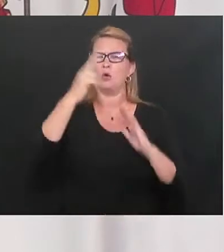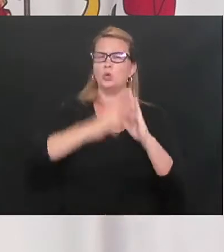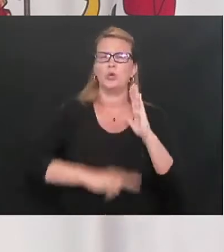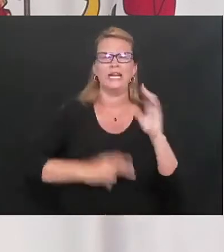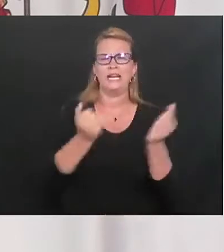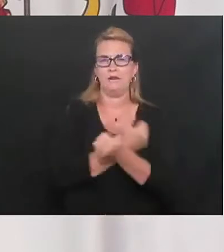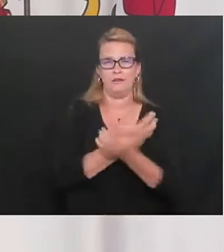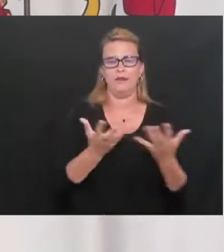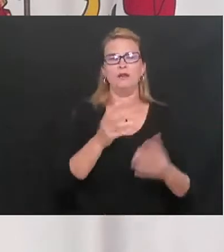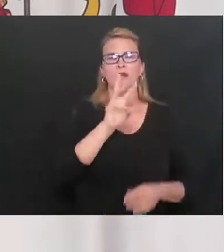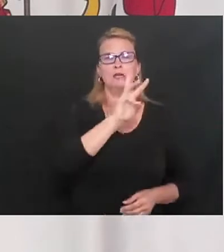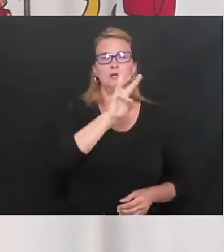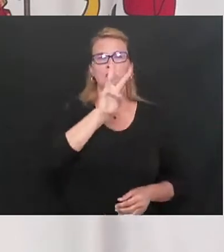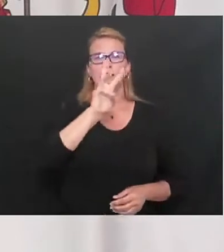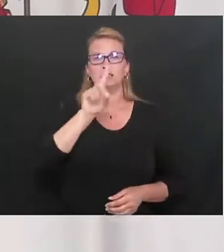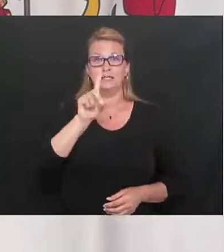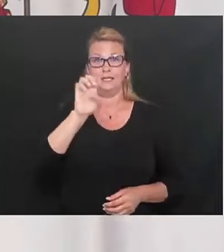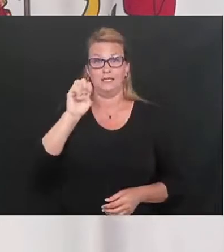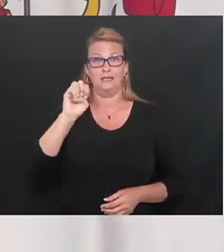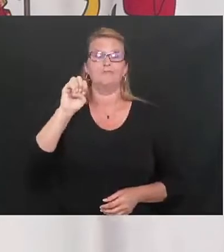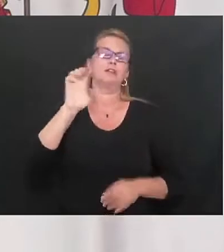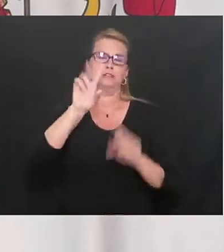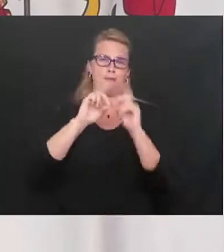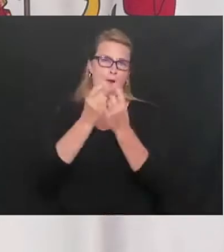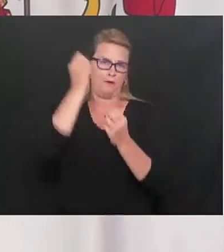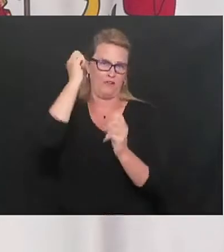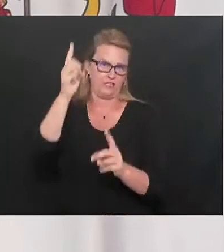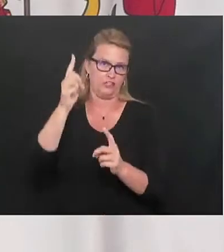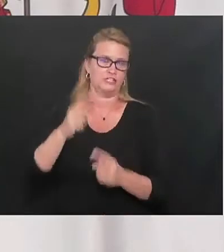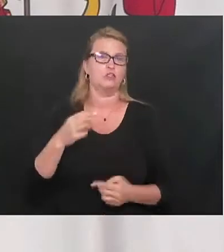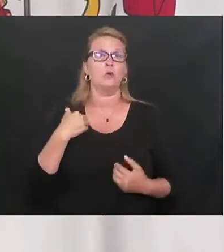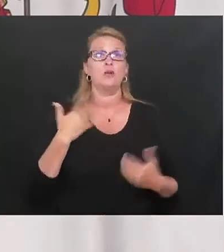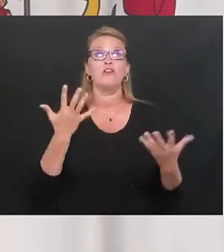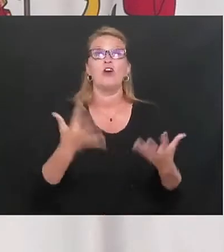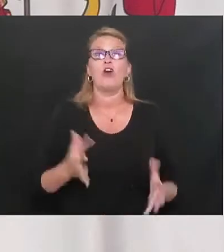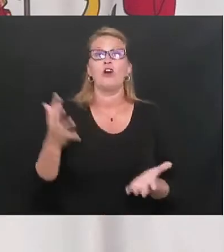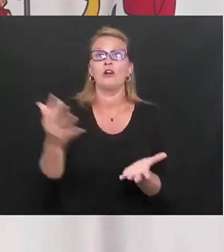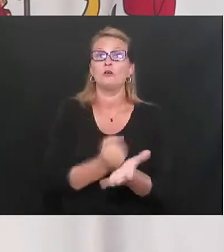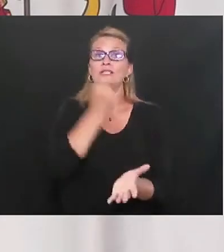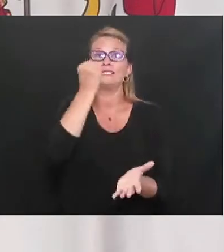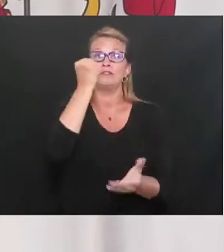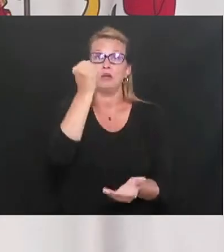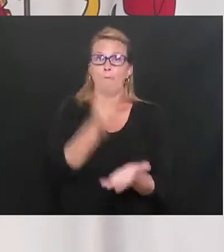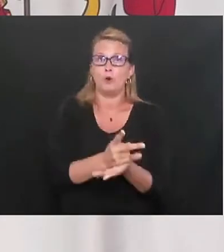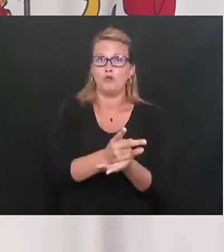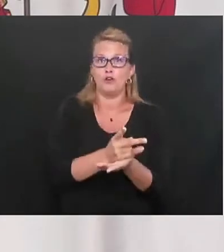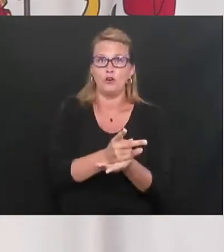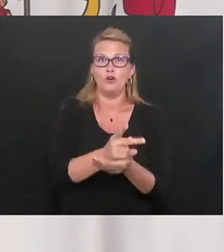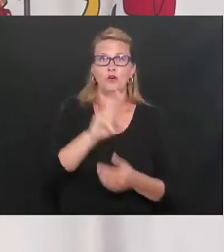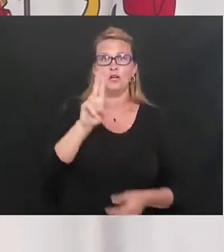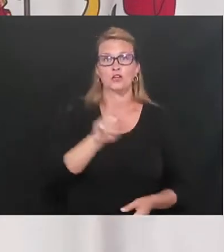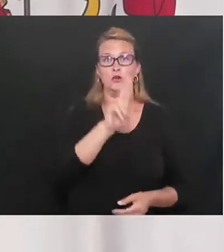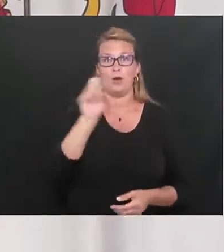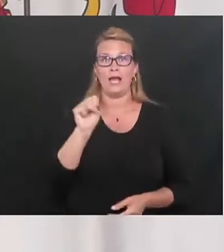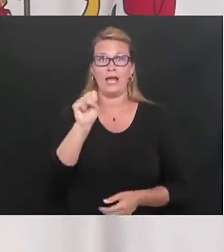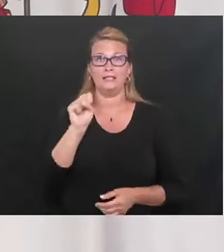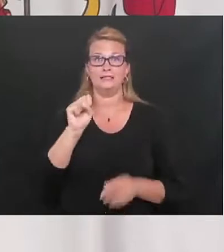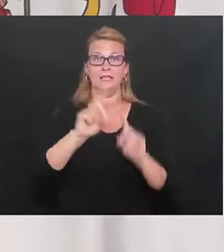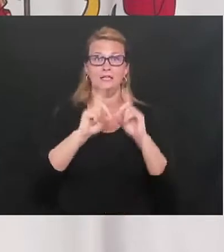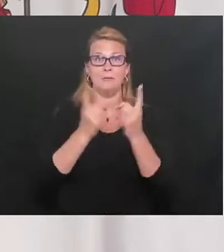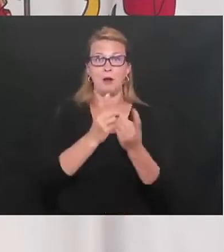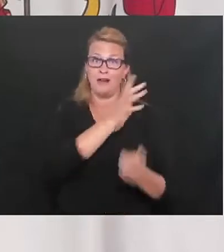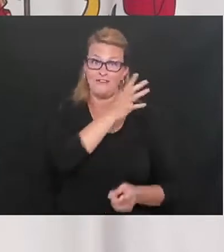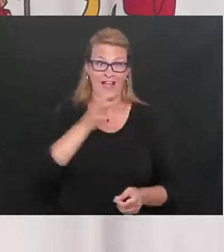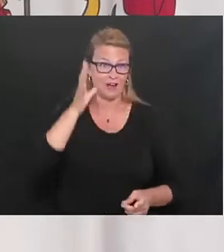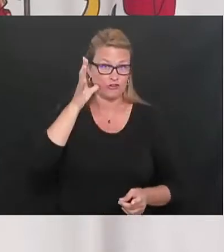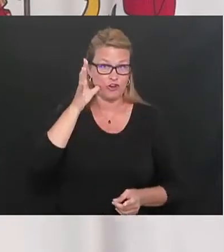and the West Virginia Department of Education, we have received approval from the United States Department of Agriculture to